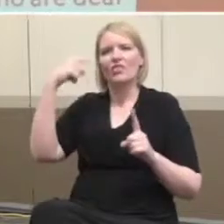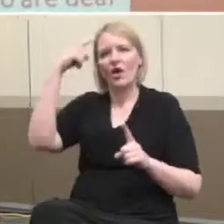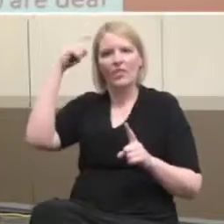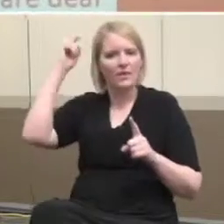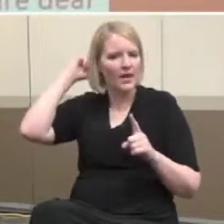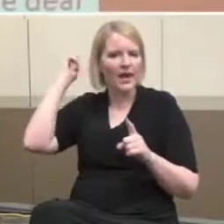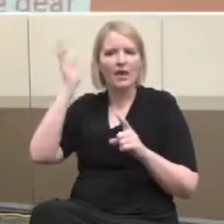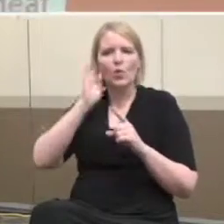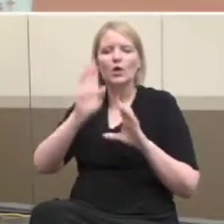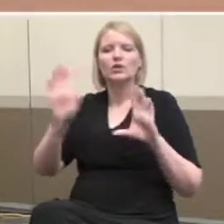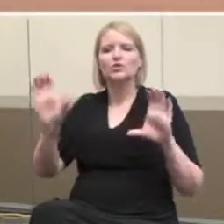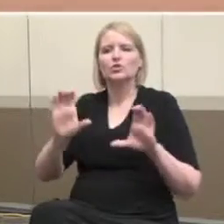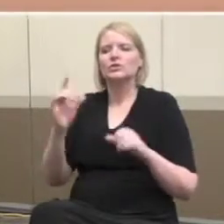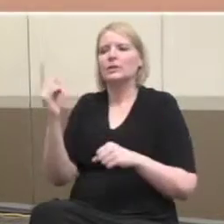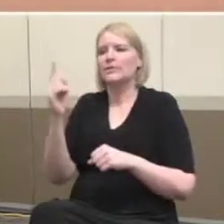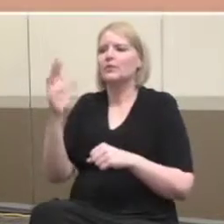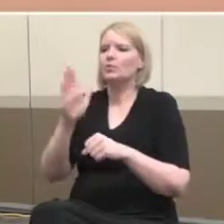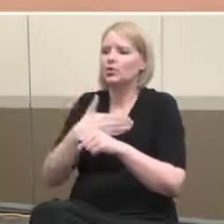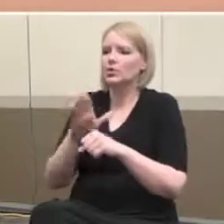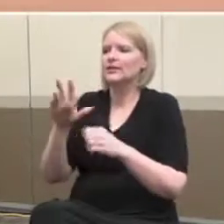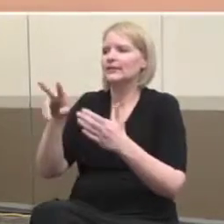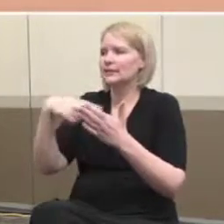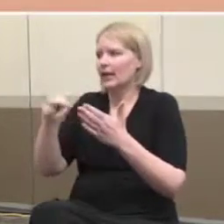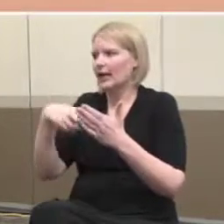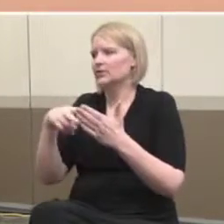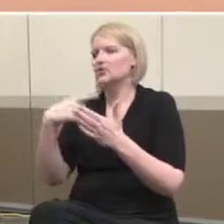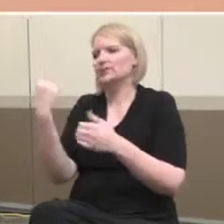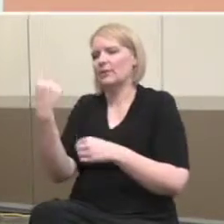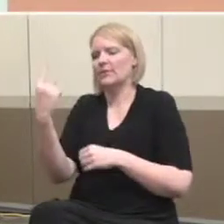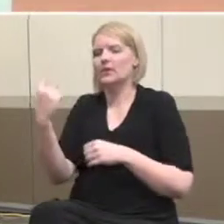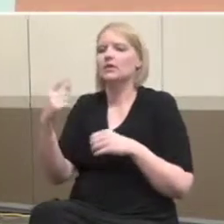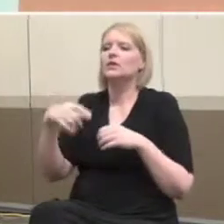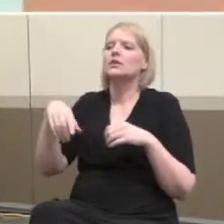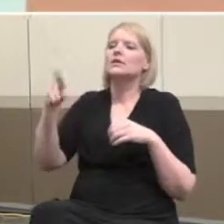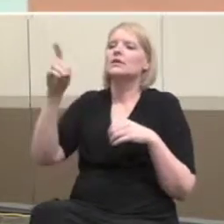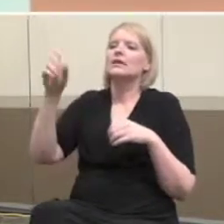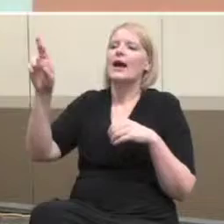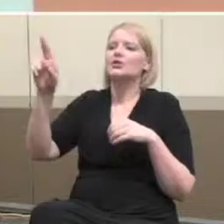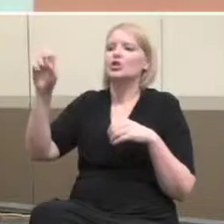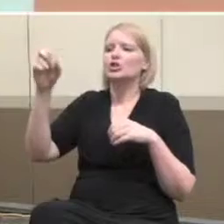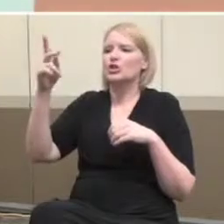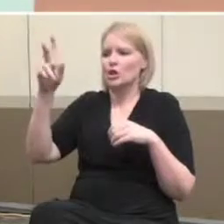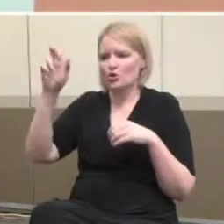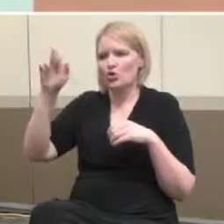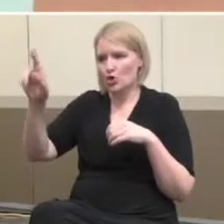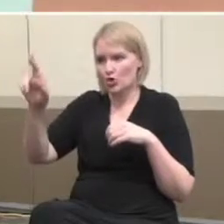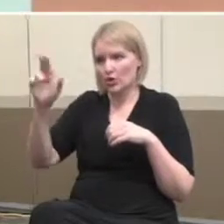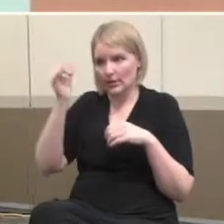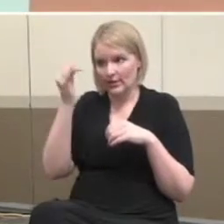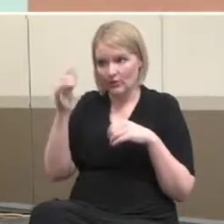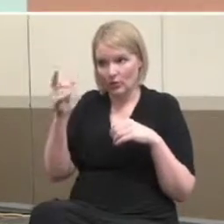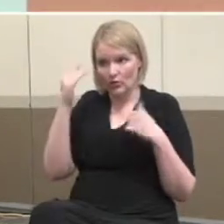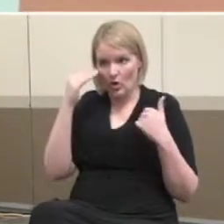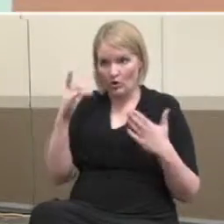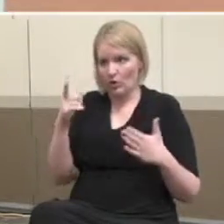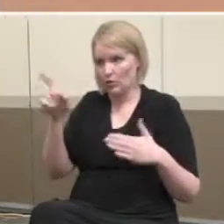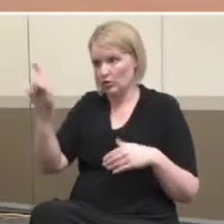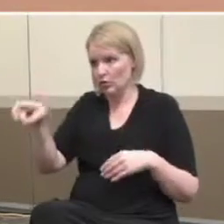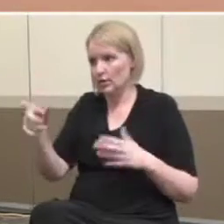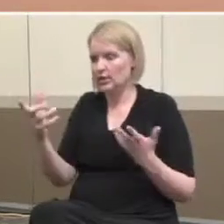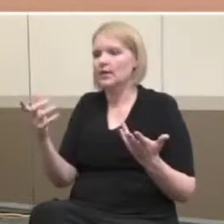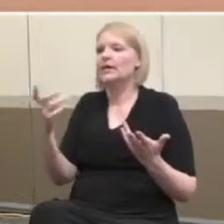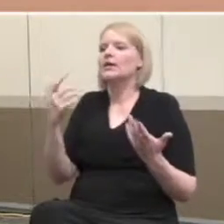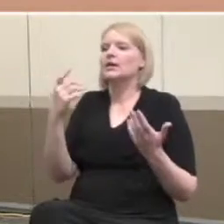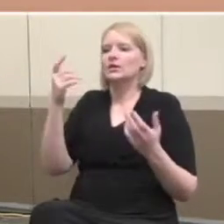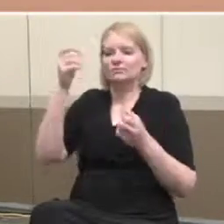with music or dance somehow. Well, Dr. Scherer, who, if you don't know her, you should, has